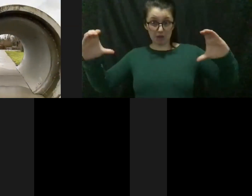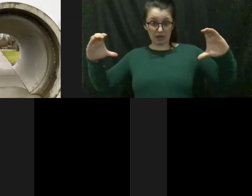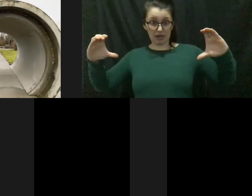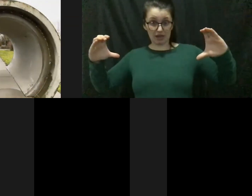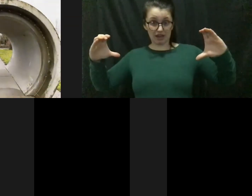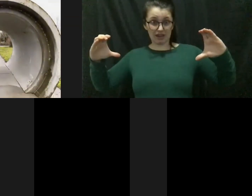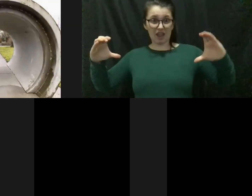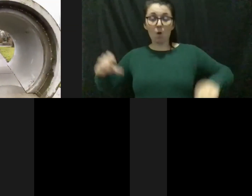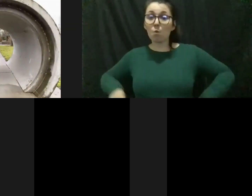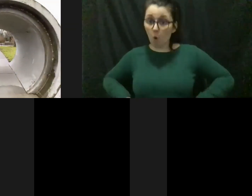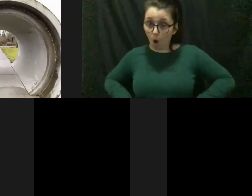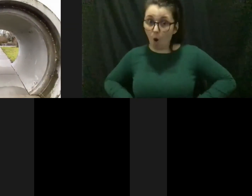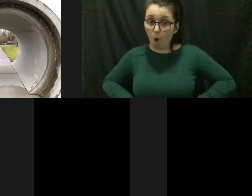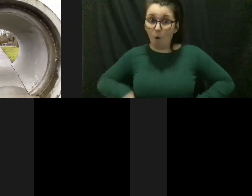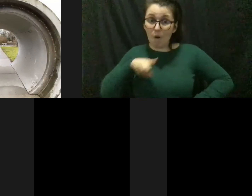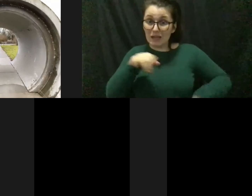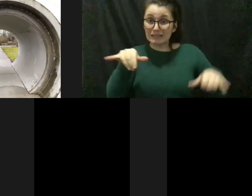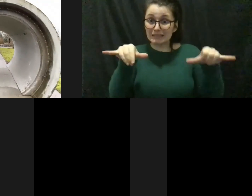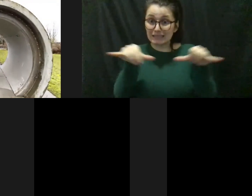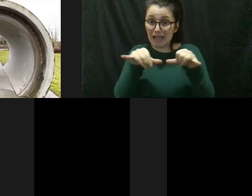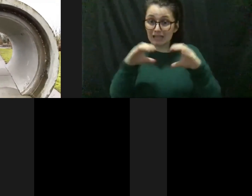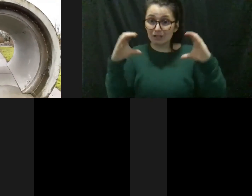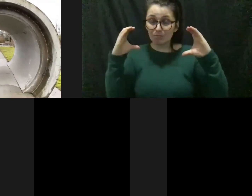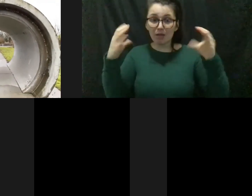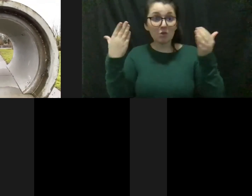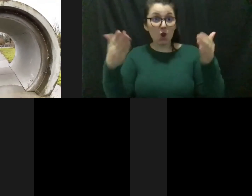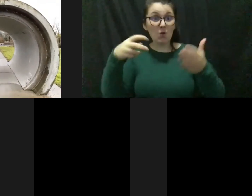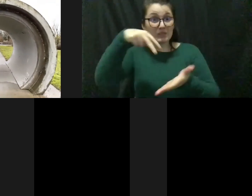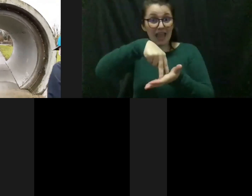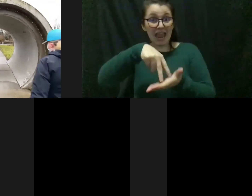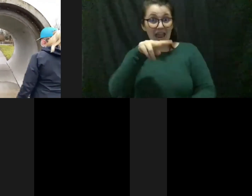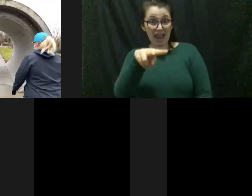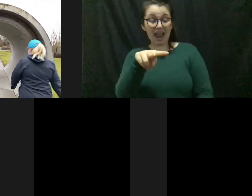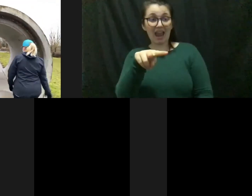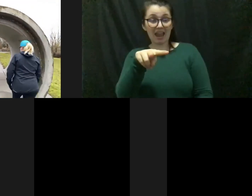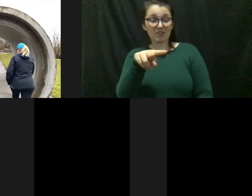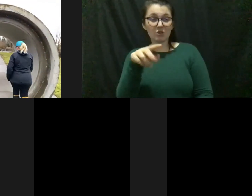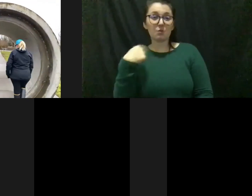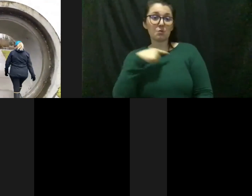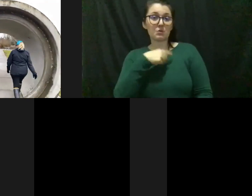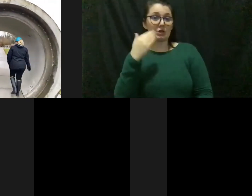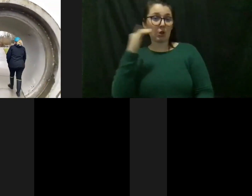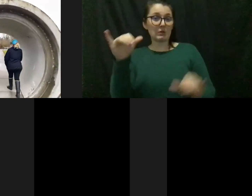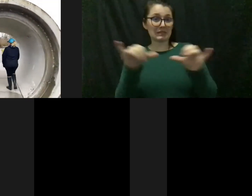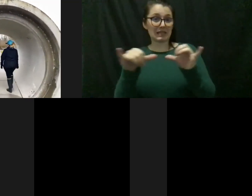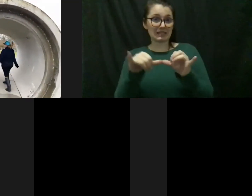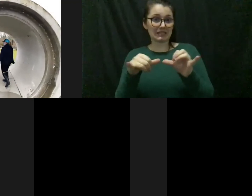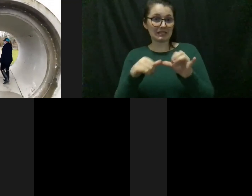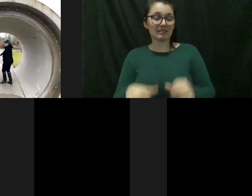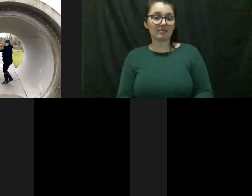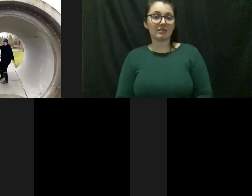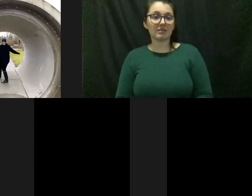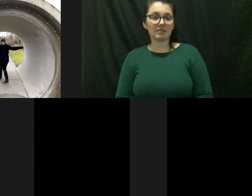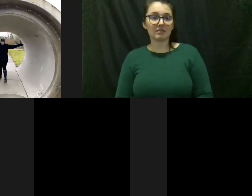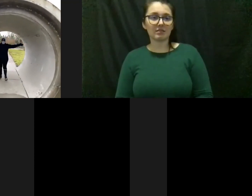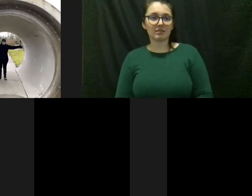it cleans or kills anything in the water. So, but it's gentle enough, like it's in your pool,